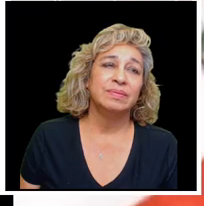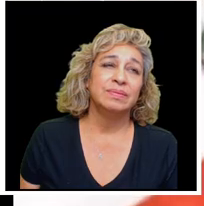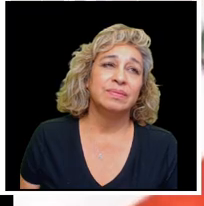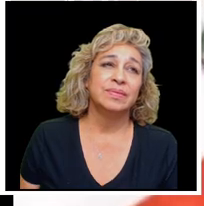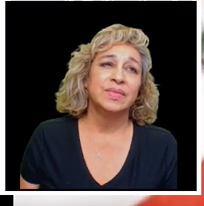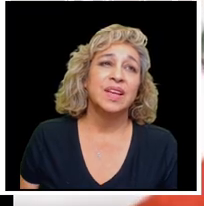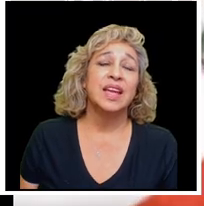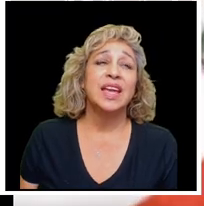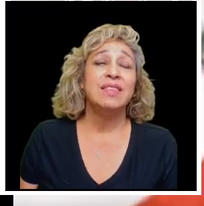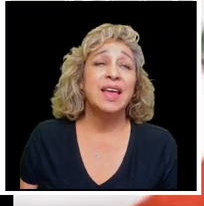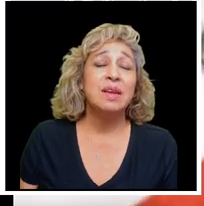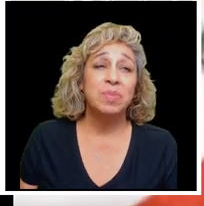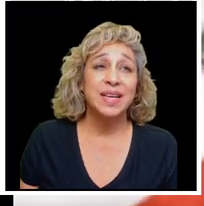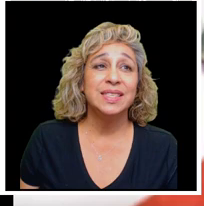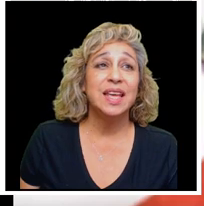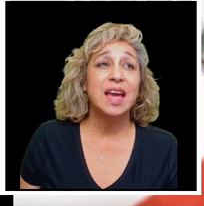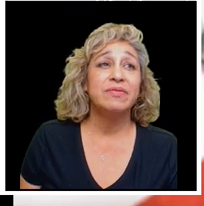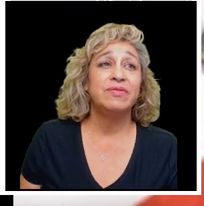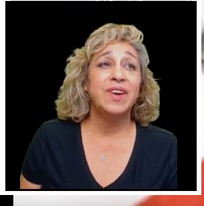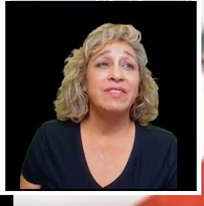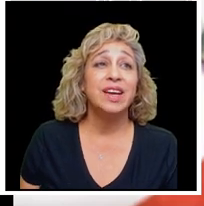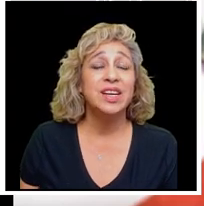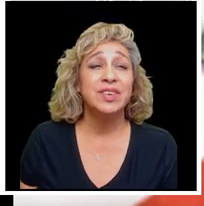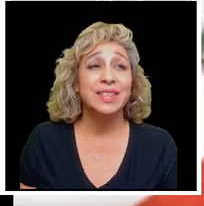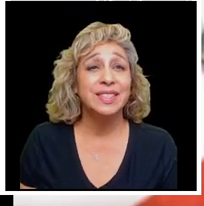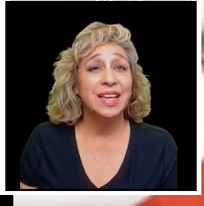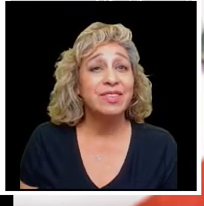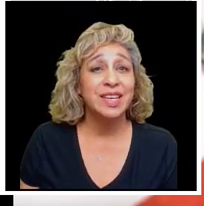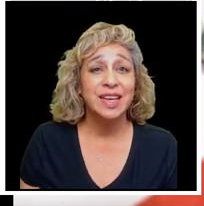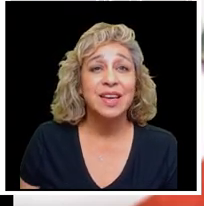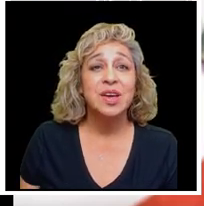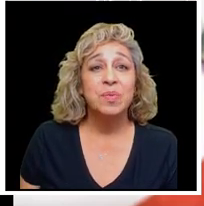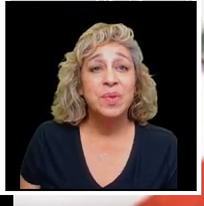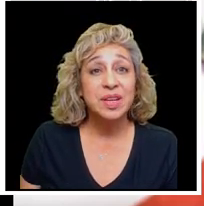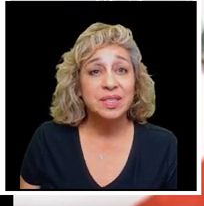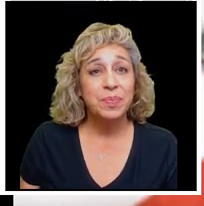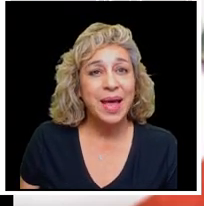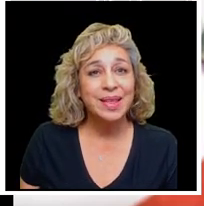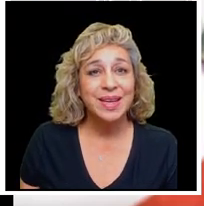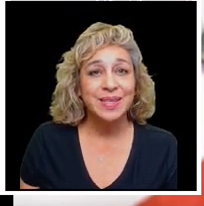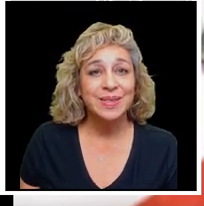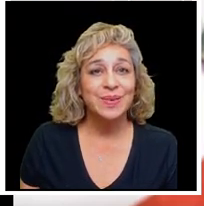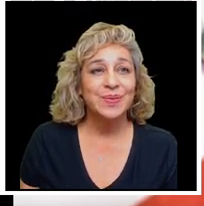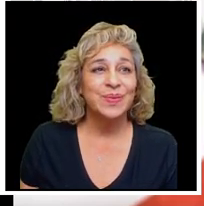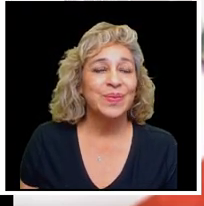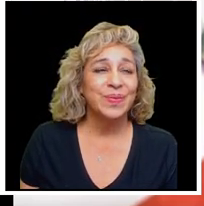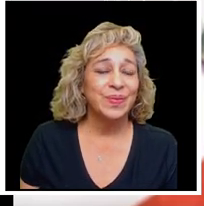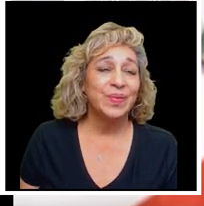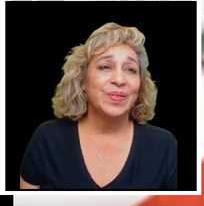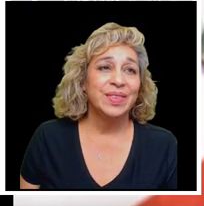in that place they have 570 municipalities